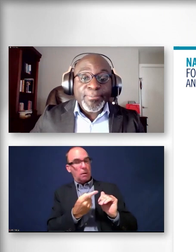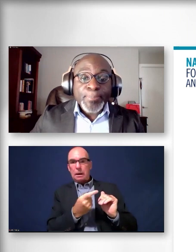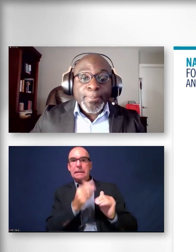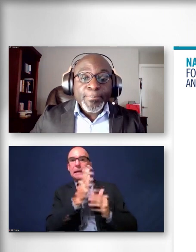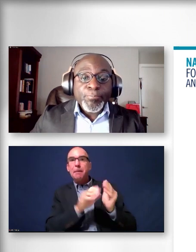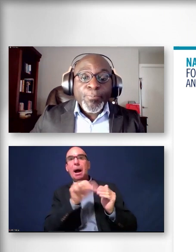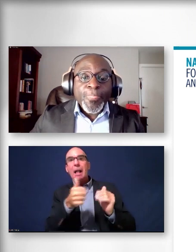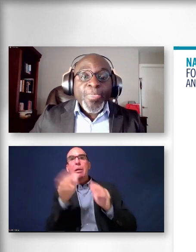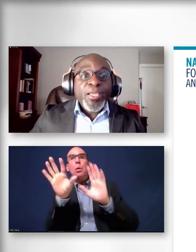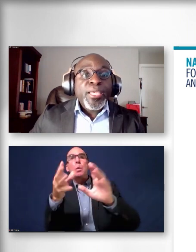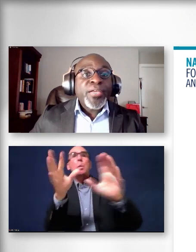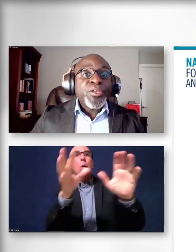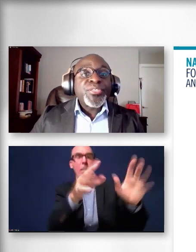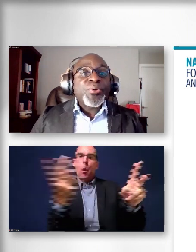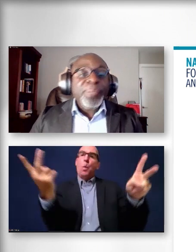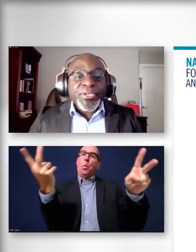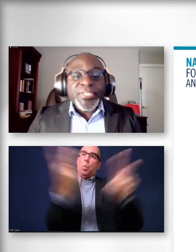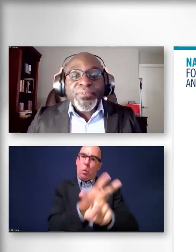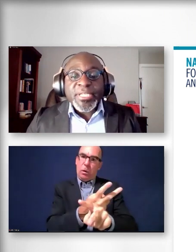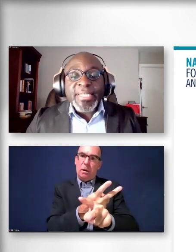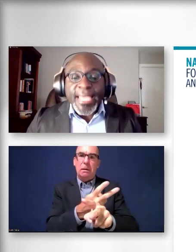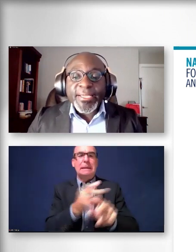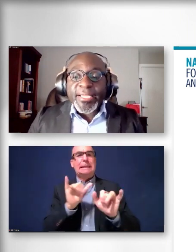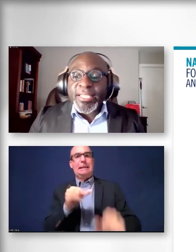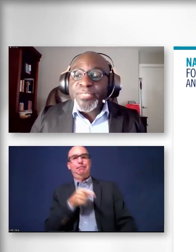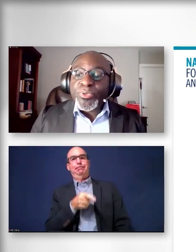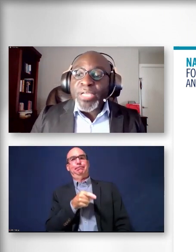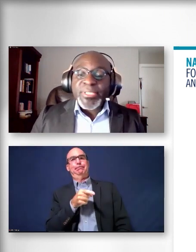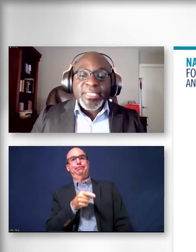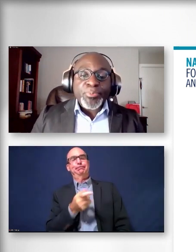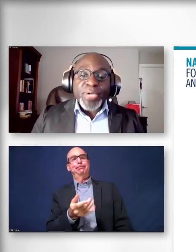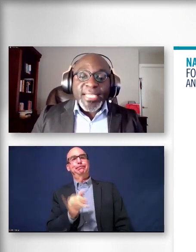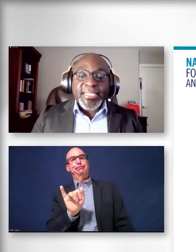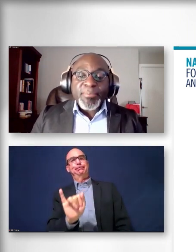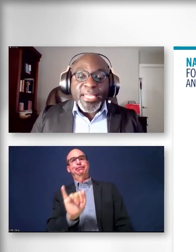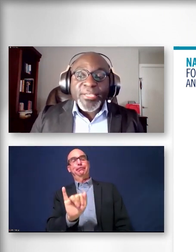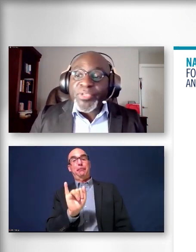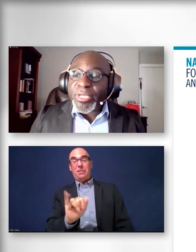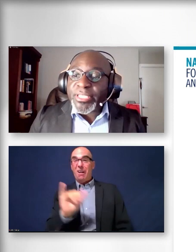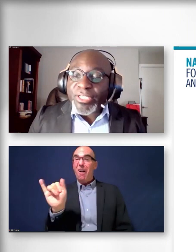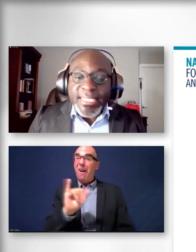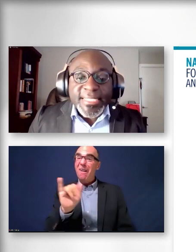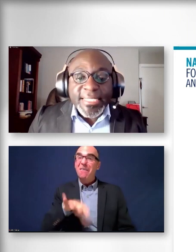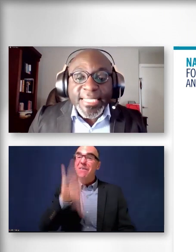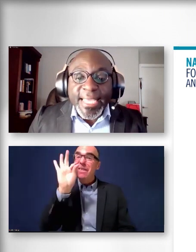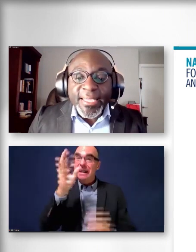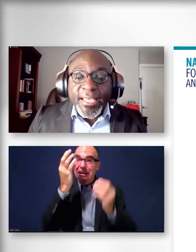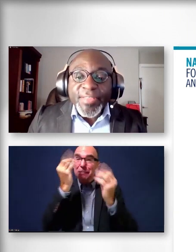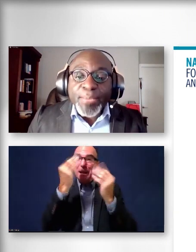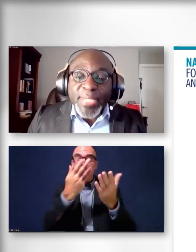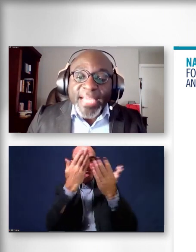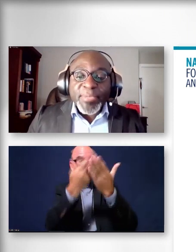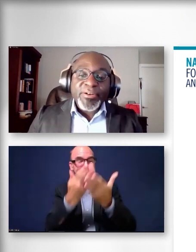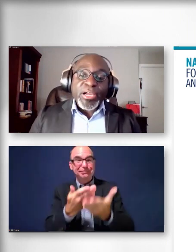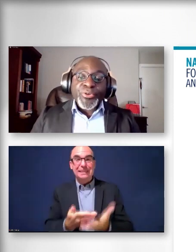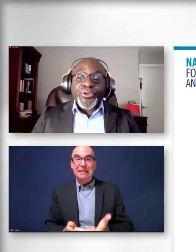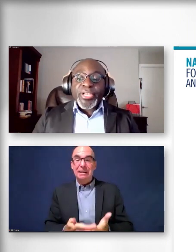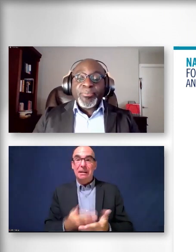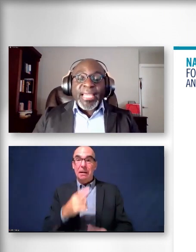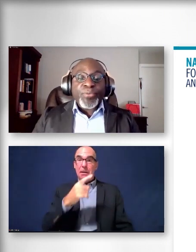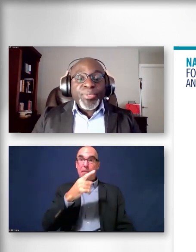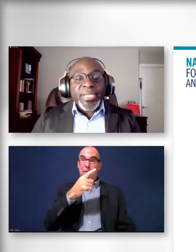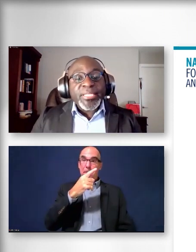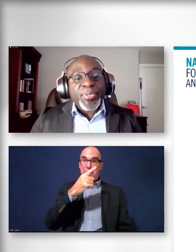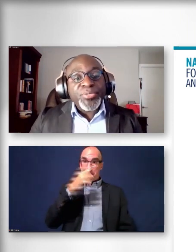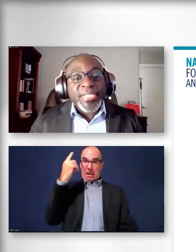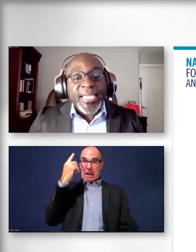this. It also appears from the data, and this won't come as a surprise to many of you out there listening today, that Black men are out-earning